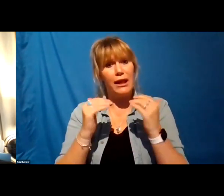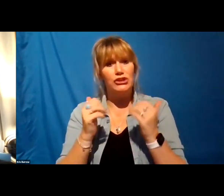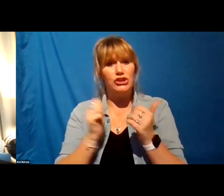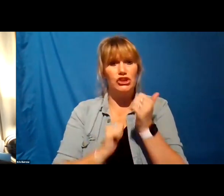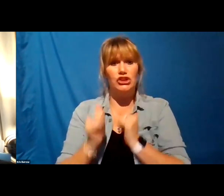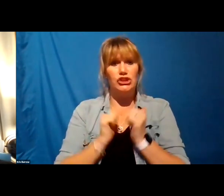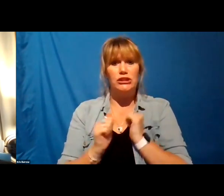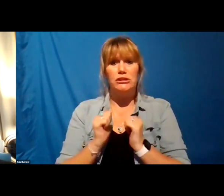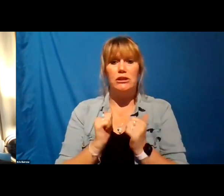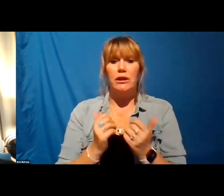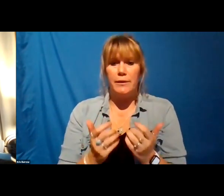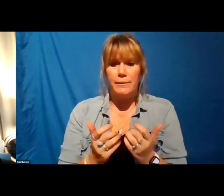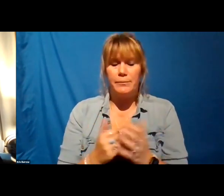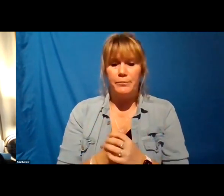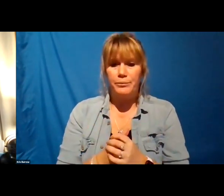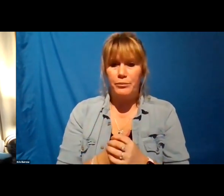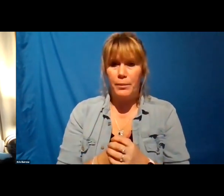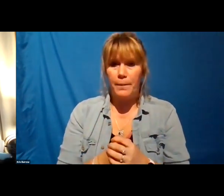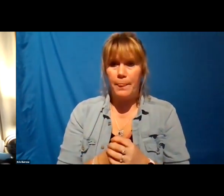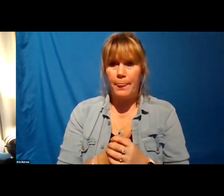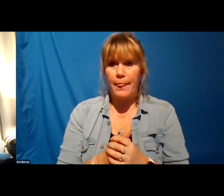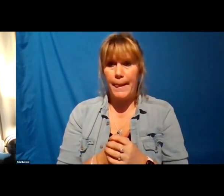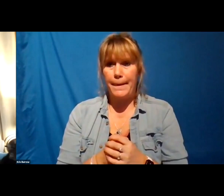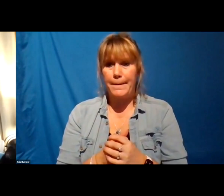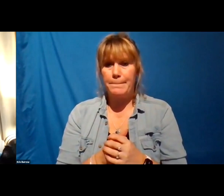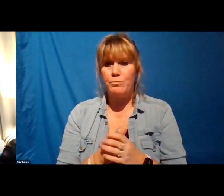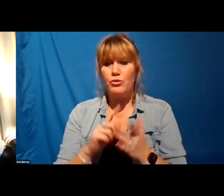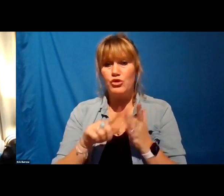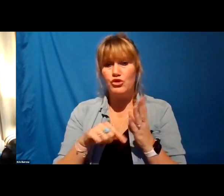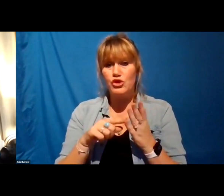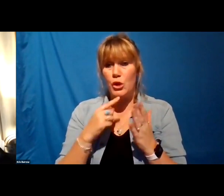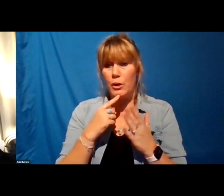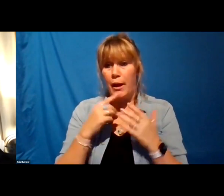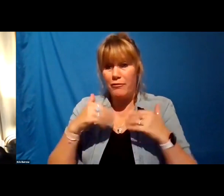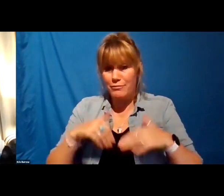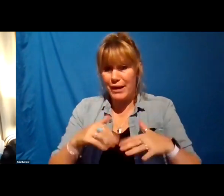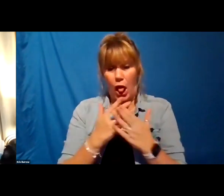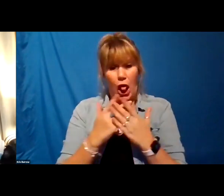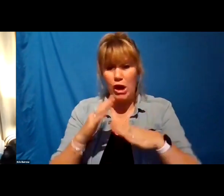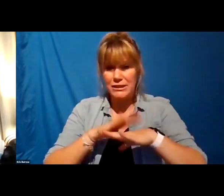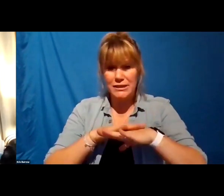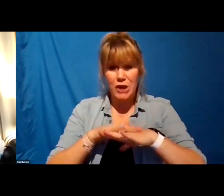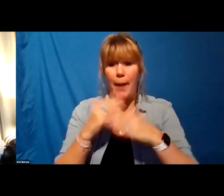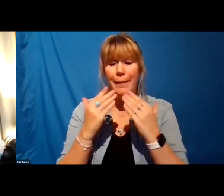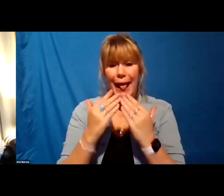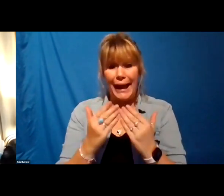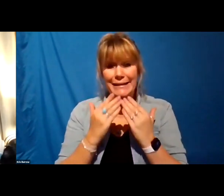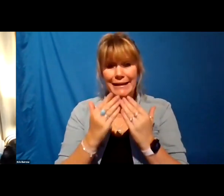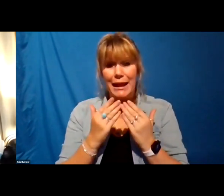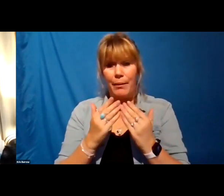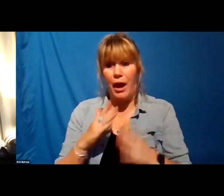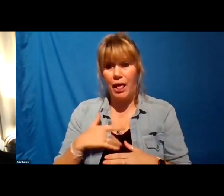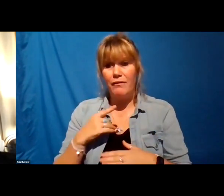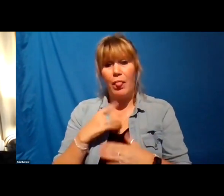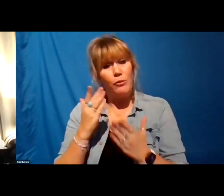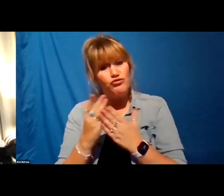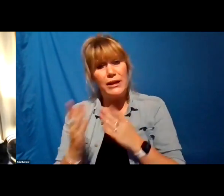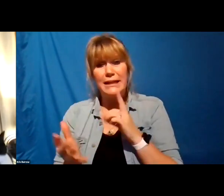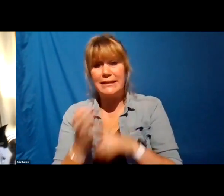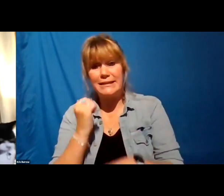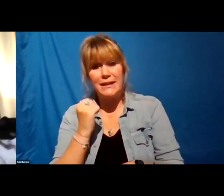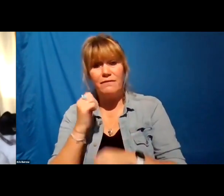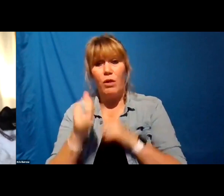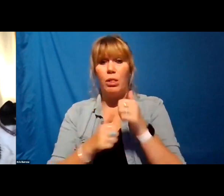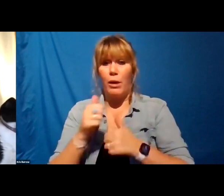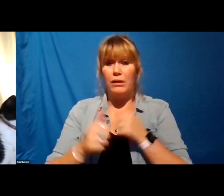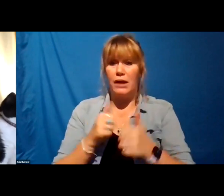so I really appreciate that. Yeah, I mean, I've spent a lot of time in academia, and I think, you know, I think you did that very successfully. Anyway,